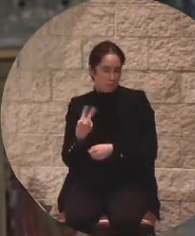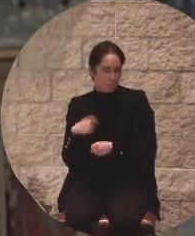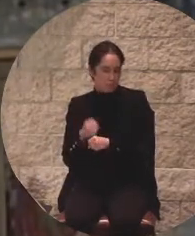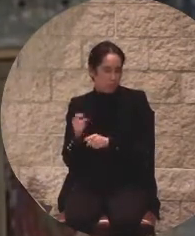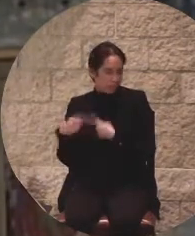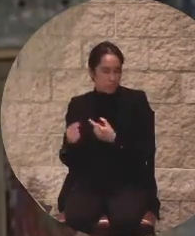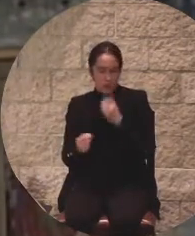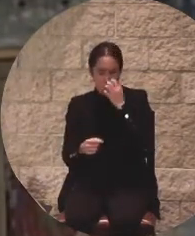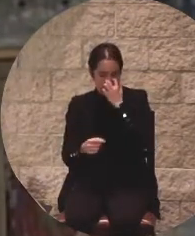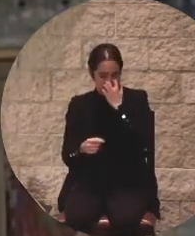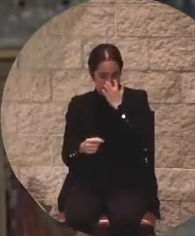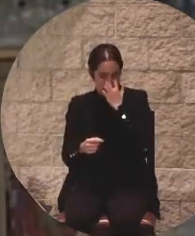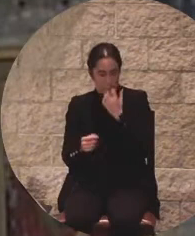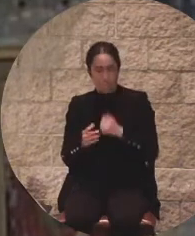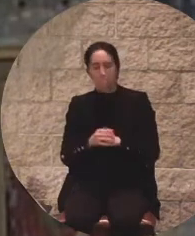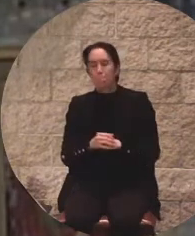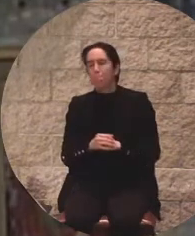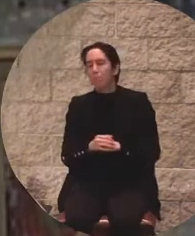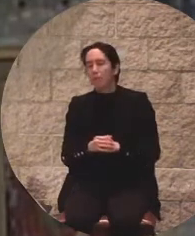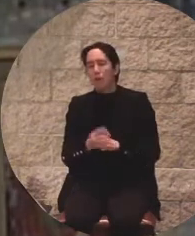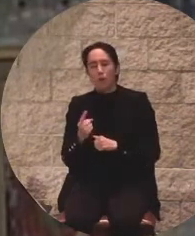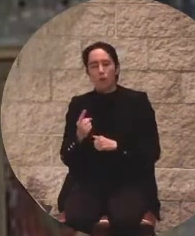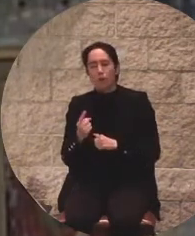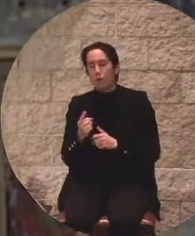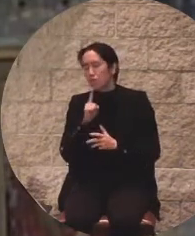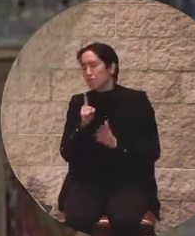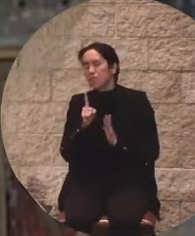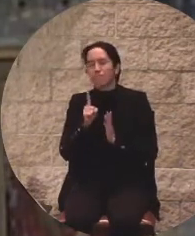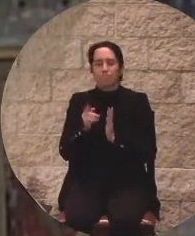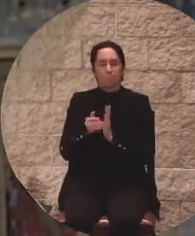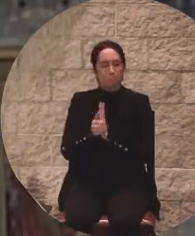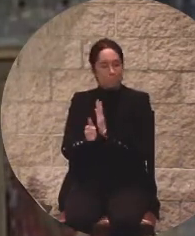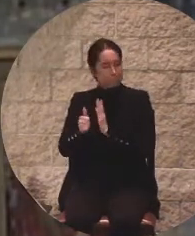One of the most versatile people I know. And when I was thinking about